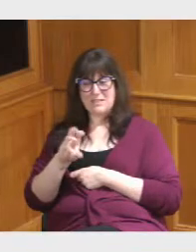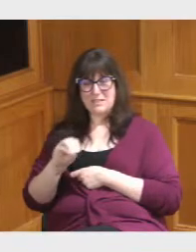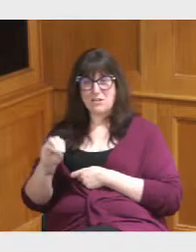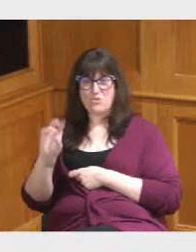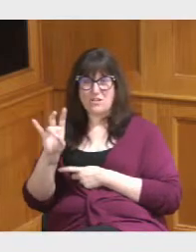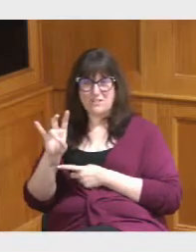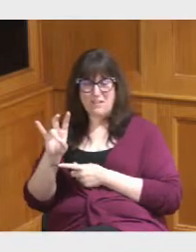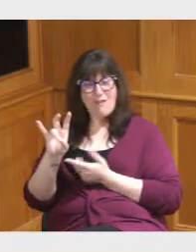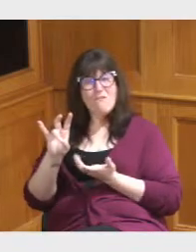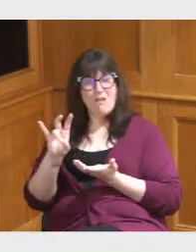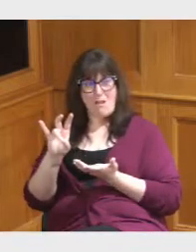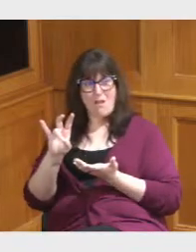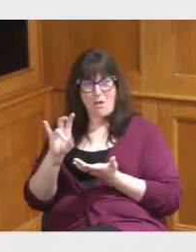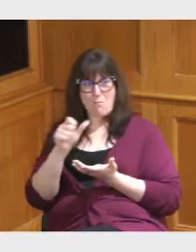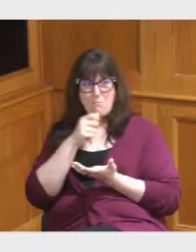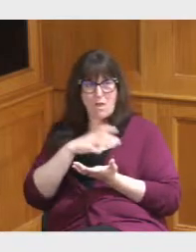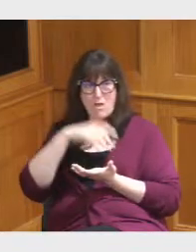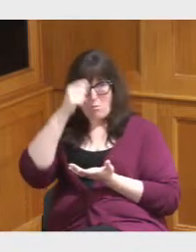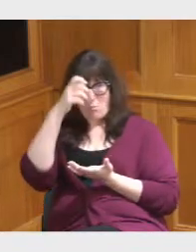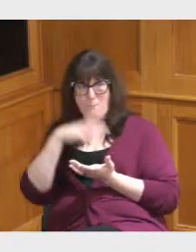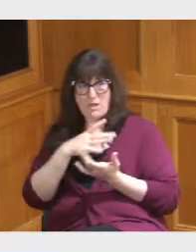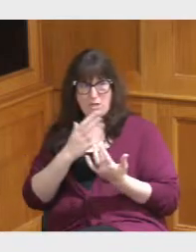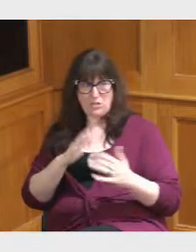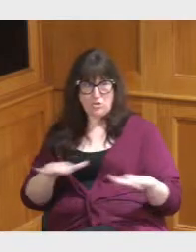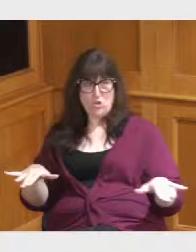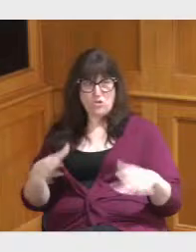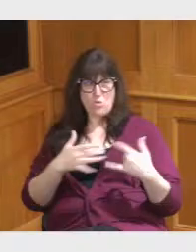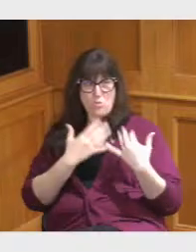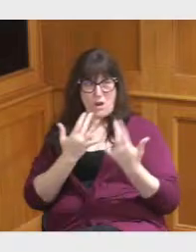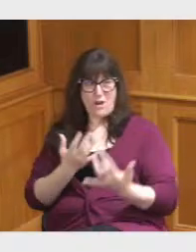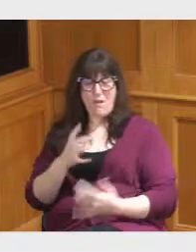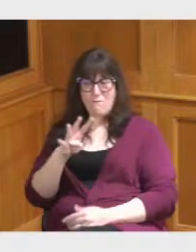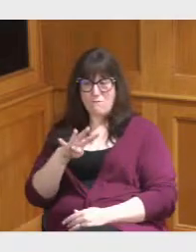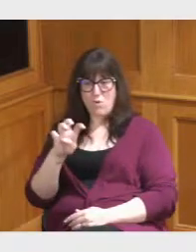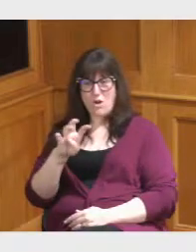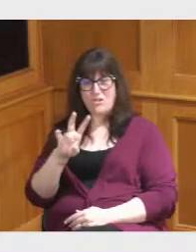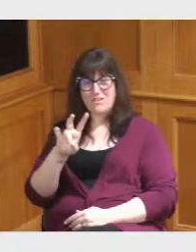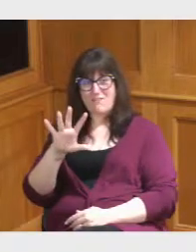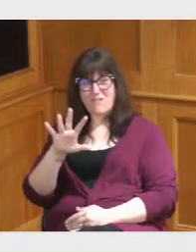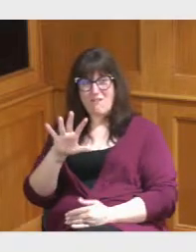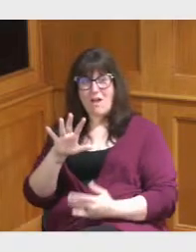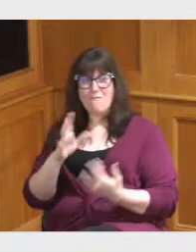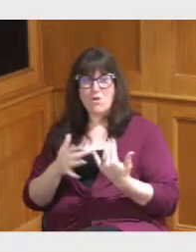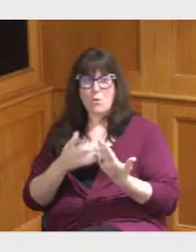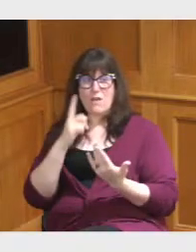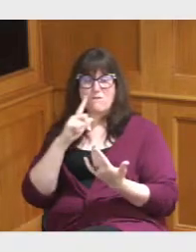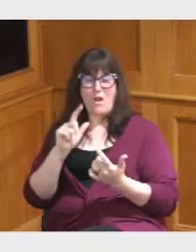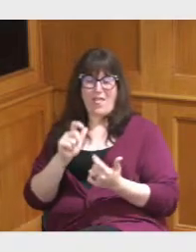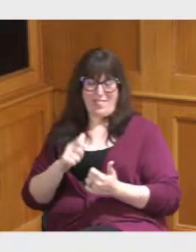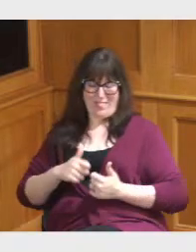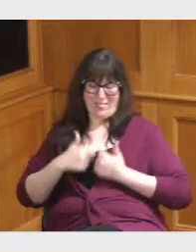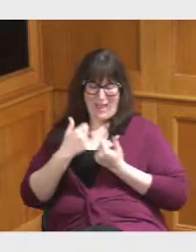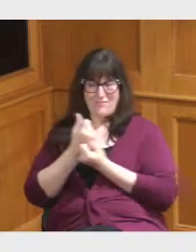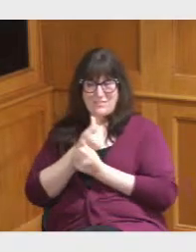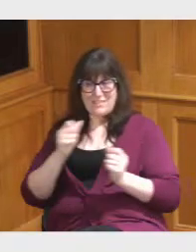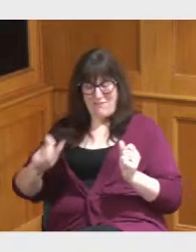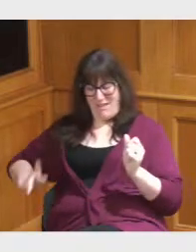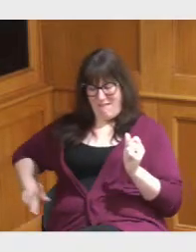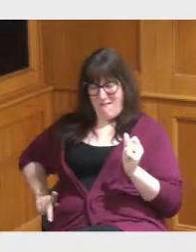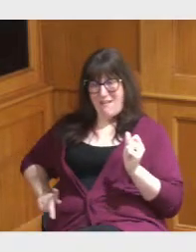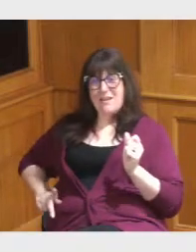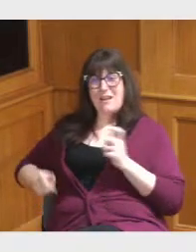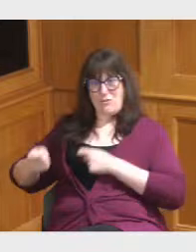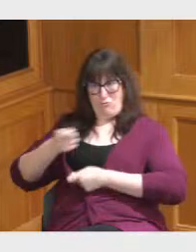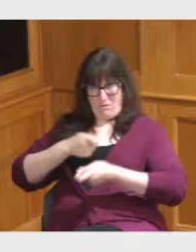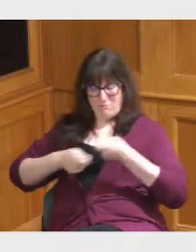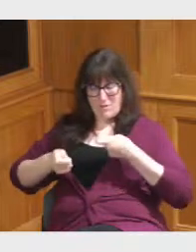individuals waiting for a life-saving organ transplant, 475 of which are waiting for a life-saving kidney transplant.